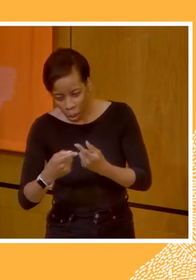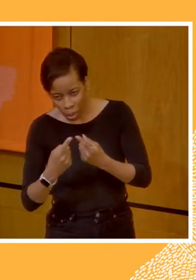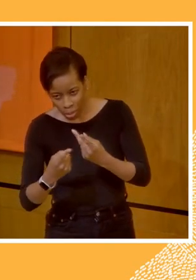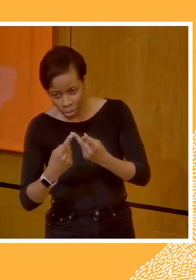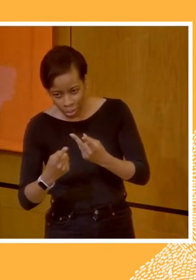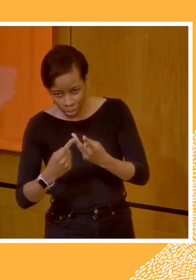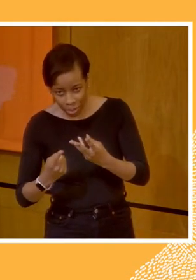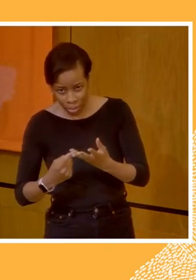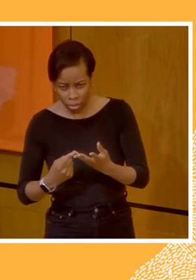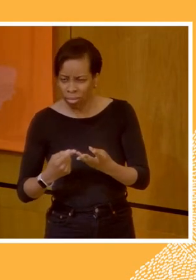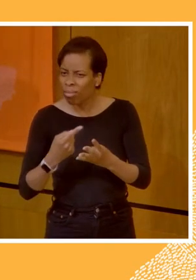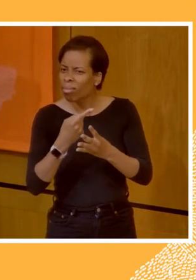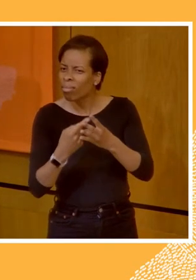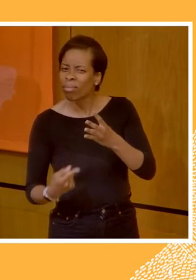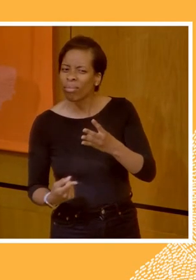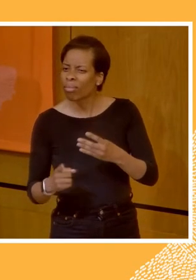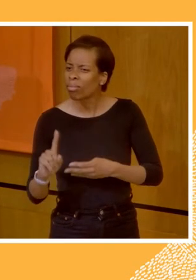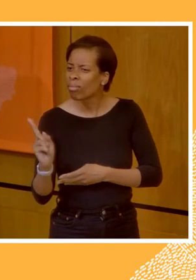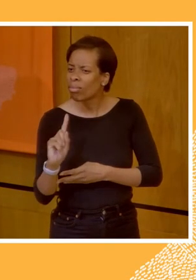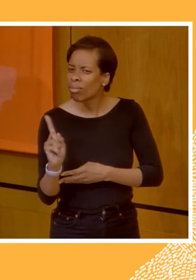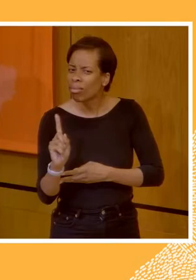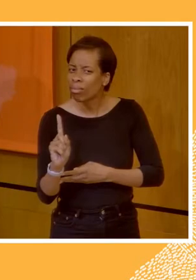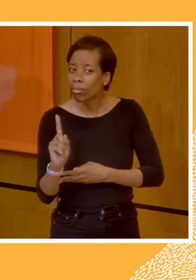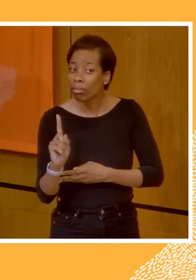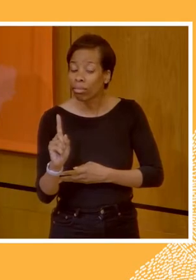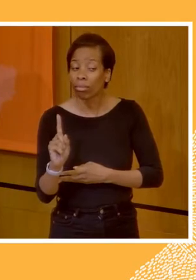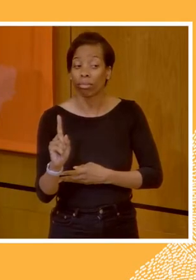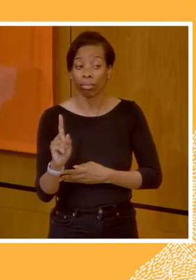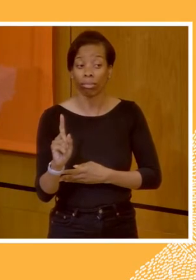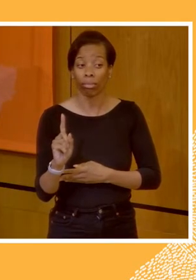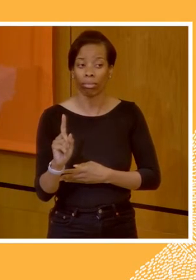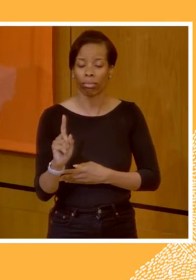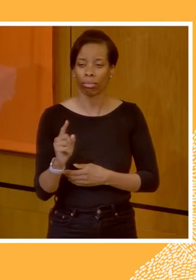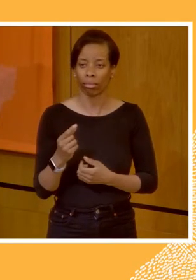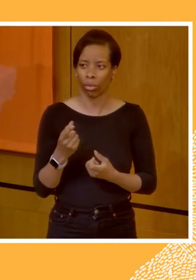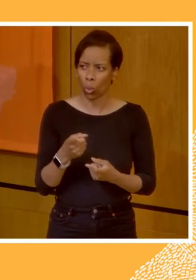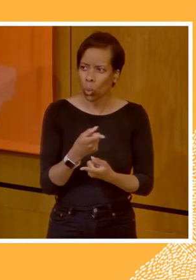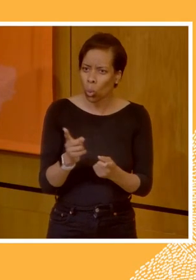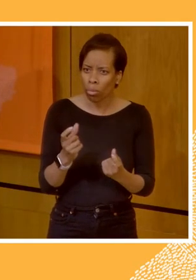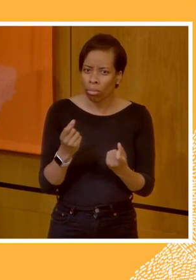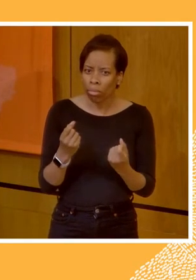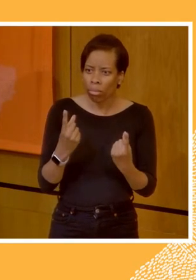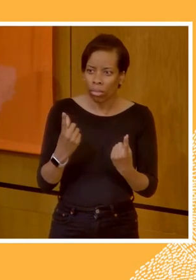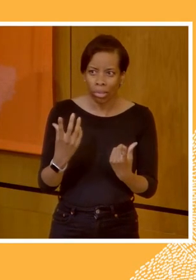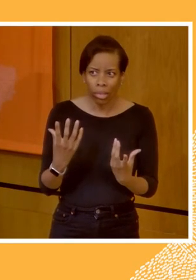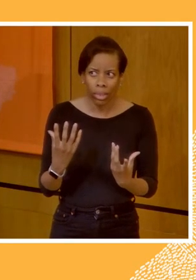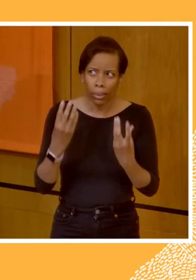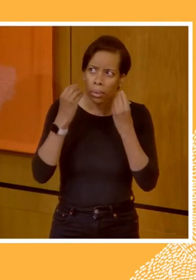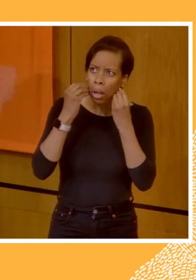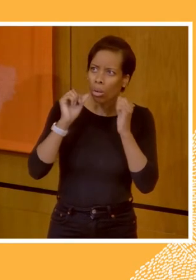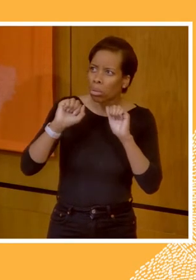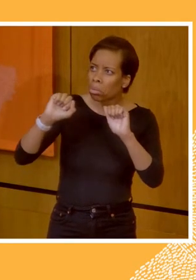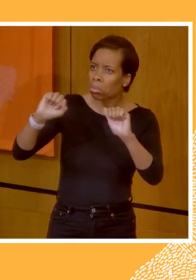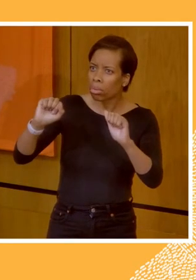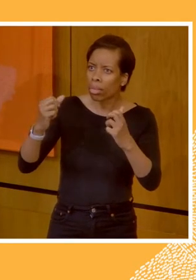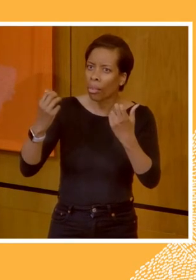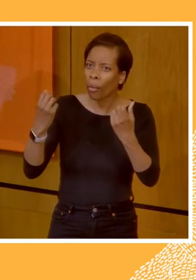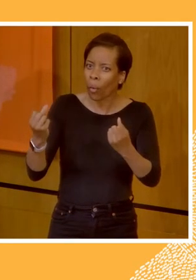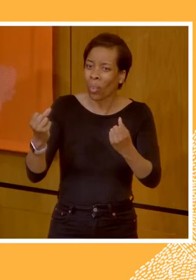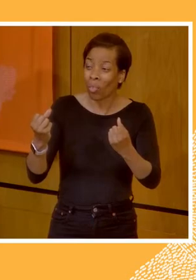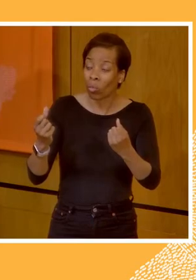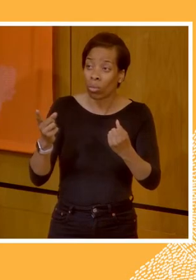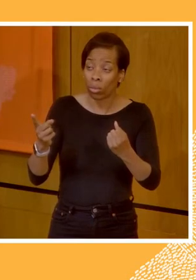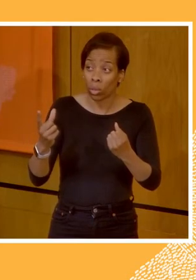in a way, what we've just done is kind of explored some really basic ideas around sound design and how we can use them to